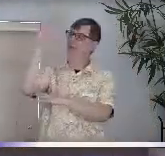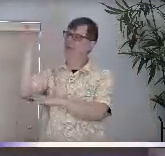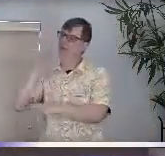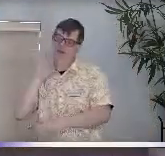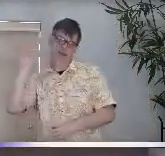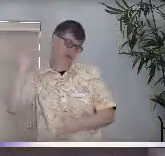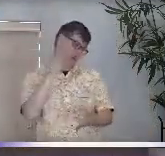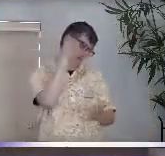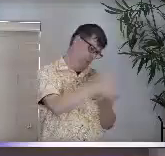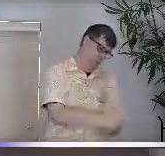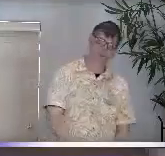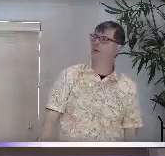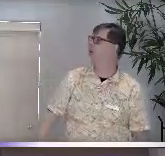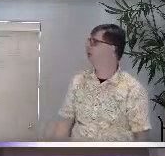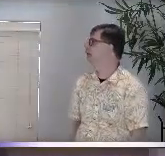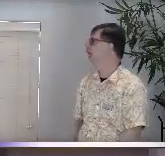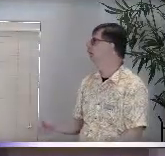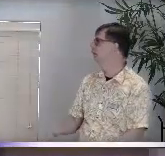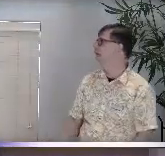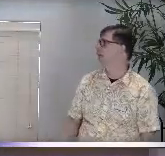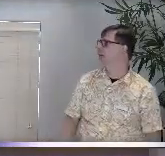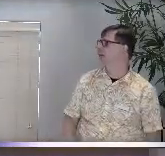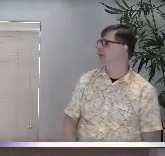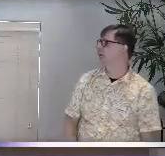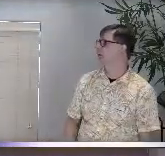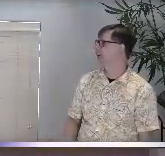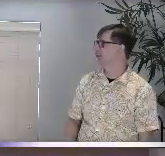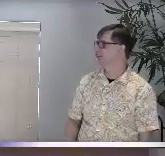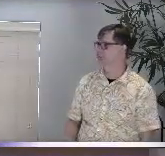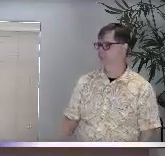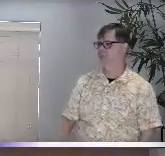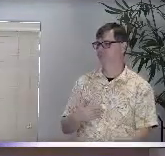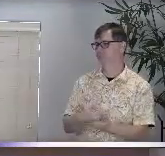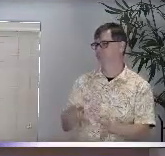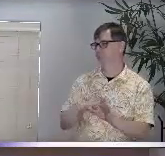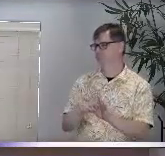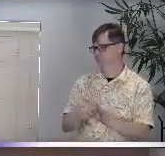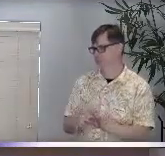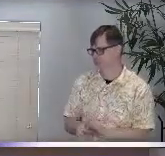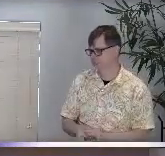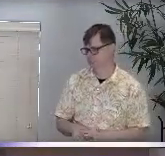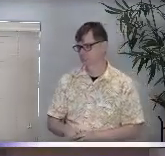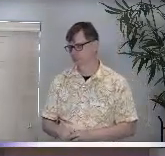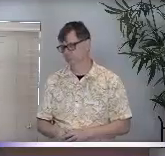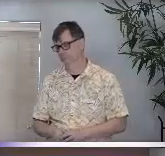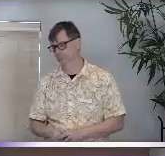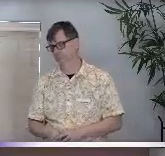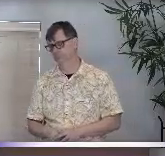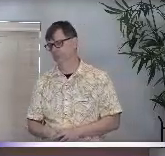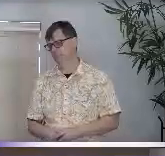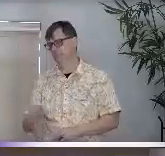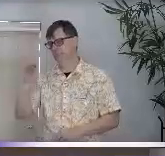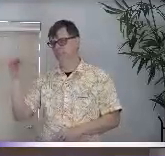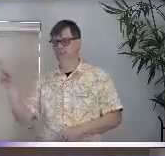truth. Not here. I want to be here. But that it's daunting sometimes when you've taken on other responsibilities. Tom said to me yesterday, oh,